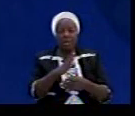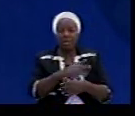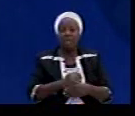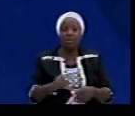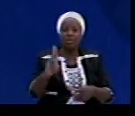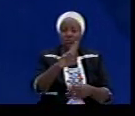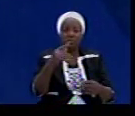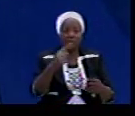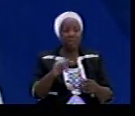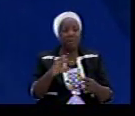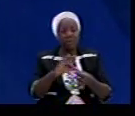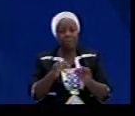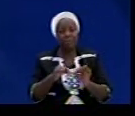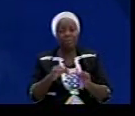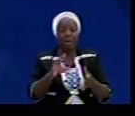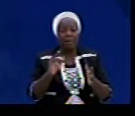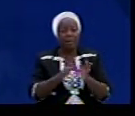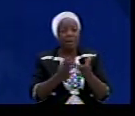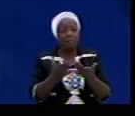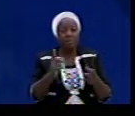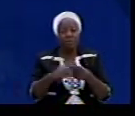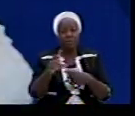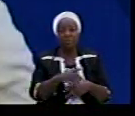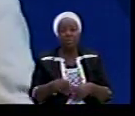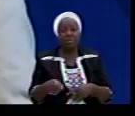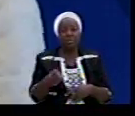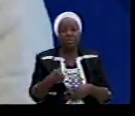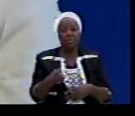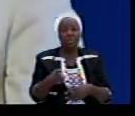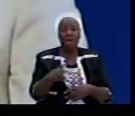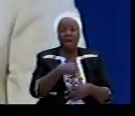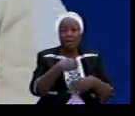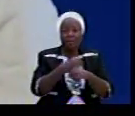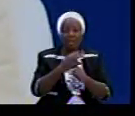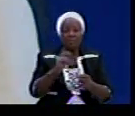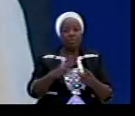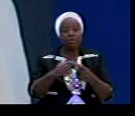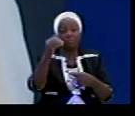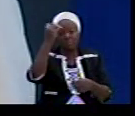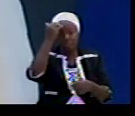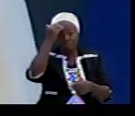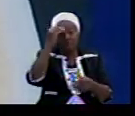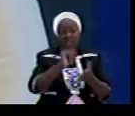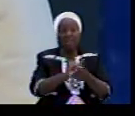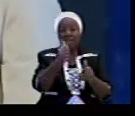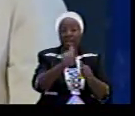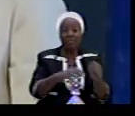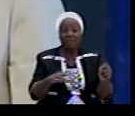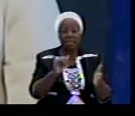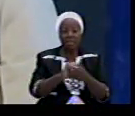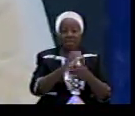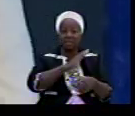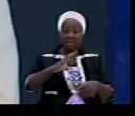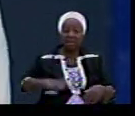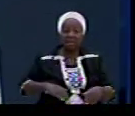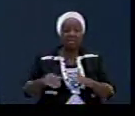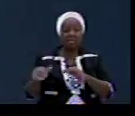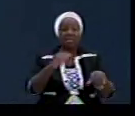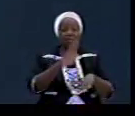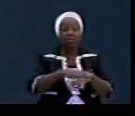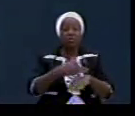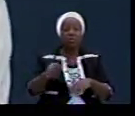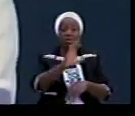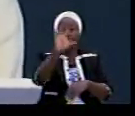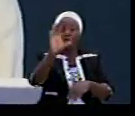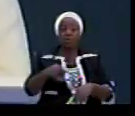to them. And he made them to know that everything that Christ did on the cross of Calvary, he